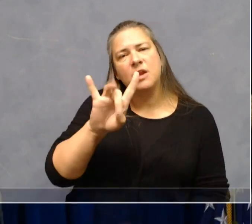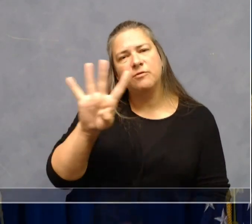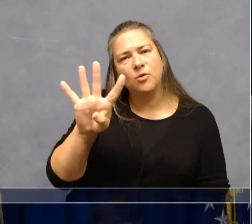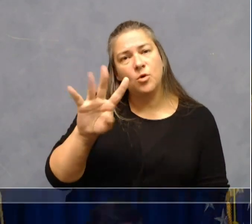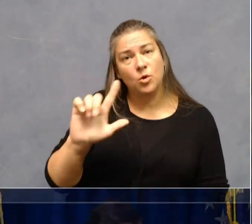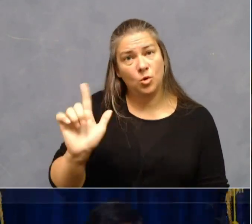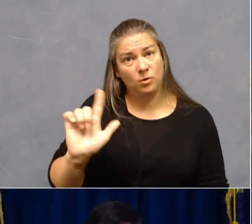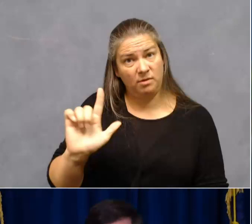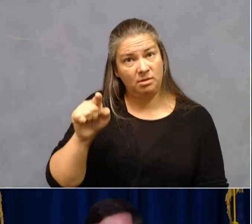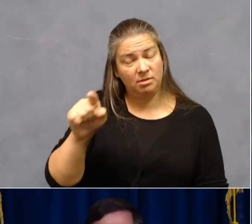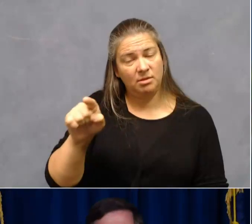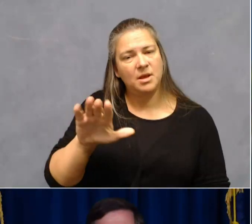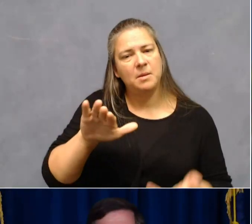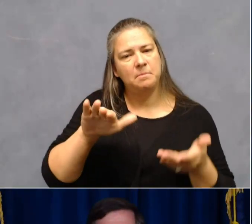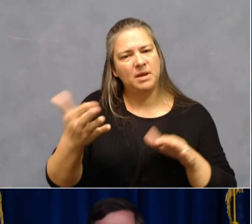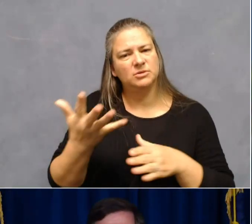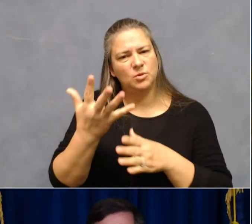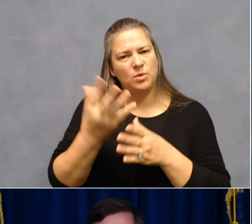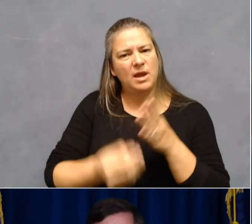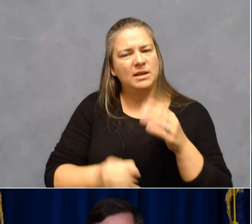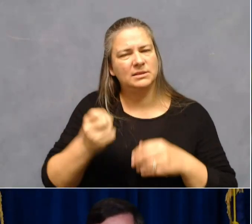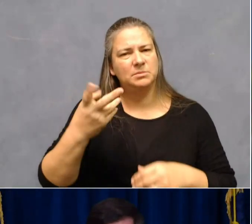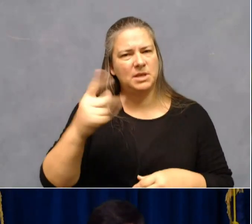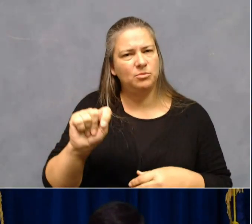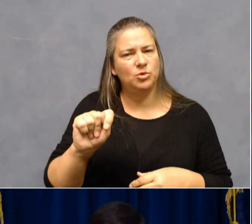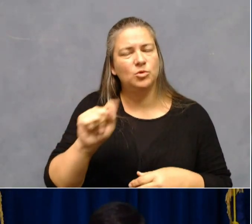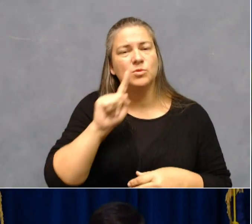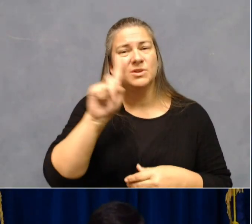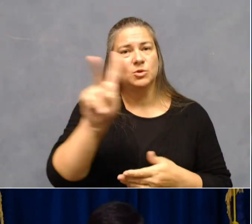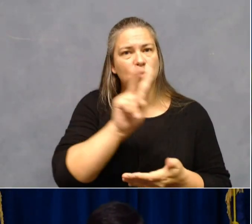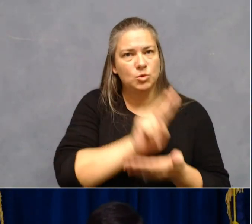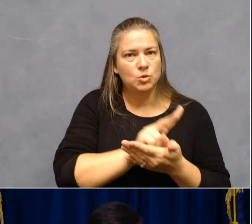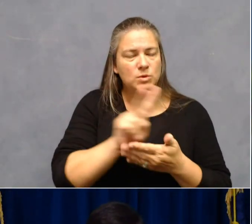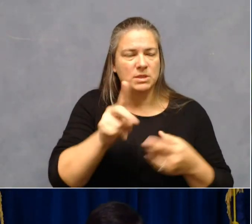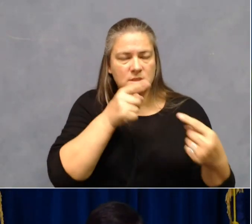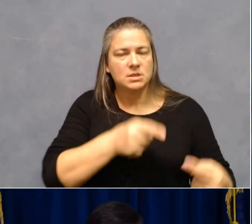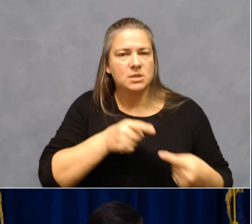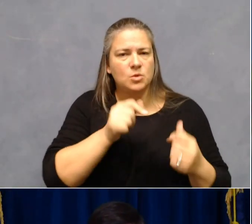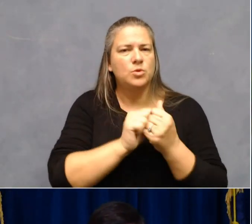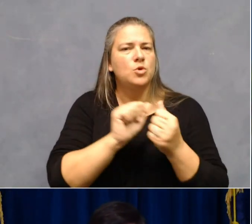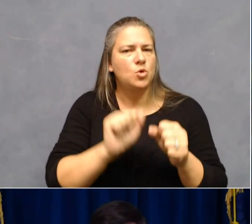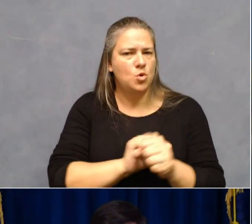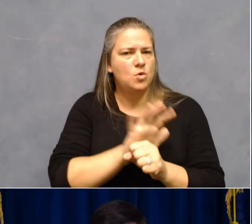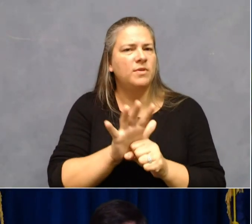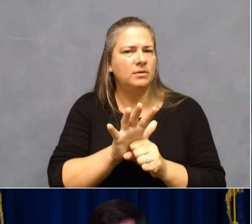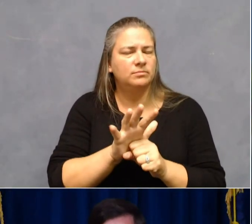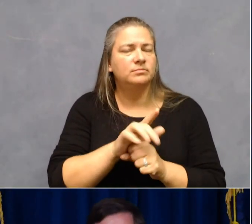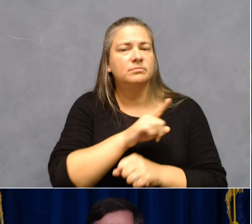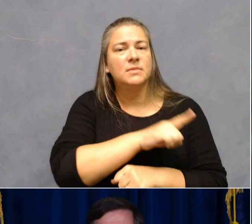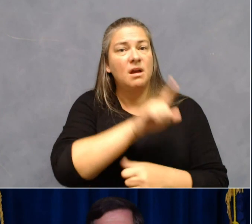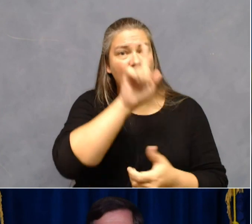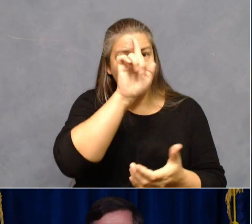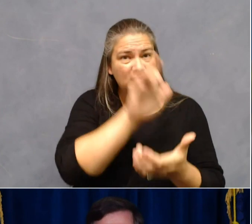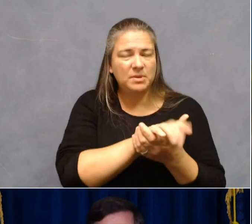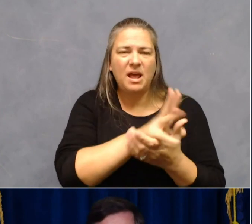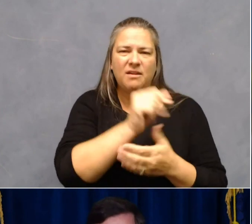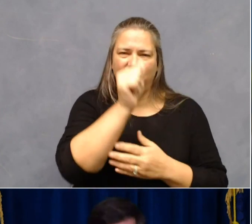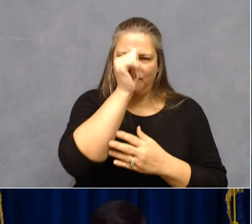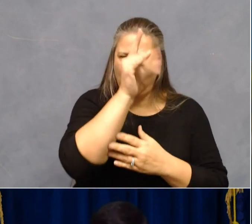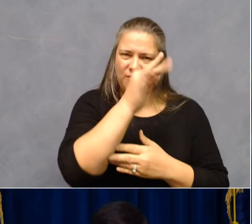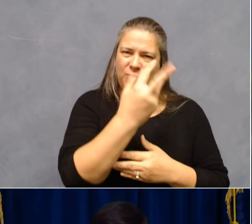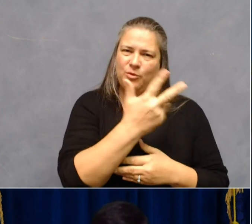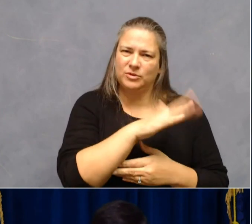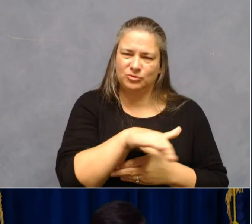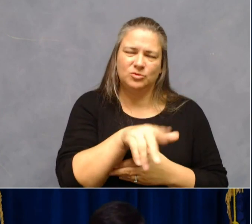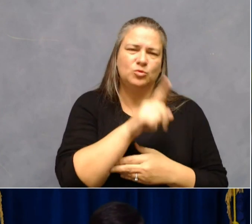in September after a 2-week battle with COVID-19. He was a husband, a father of 3, and led a very